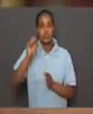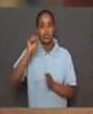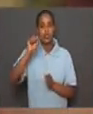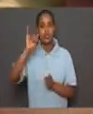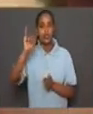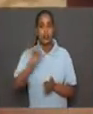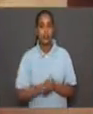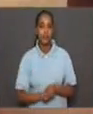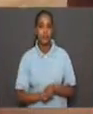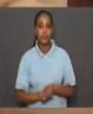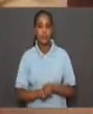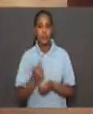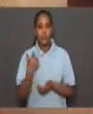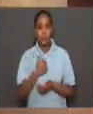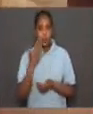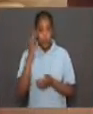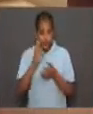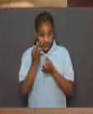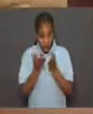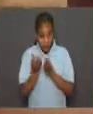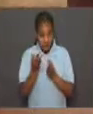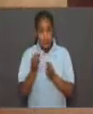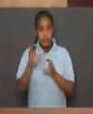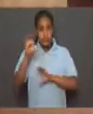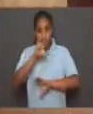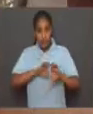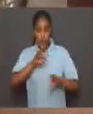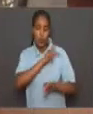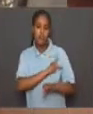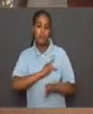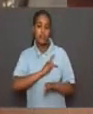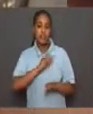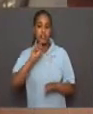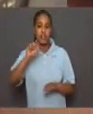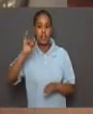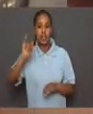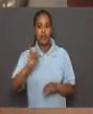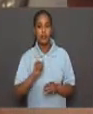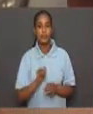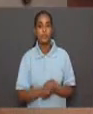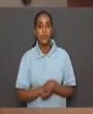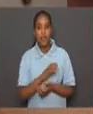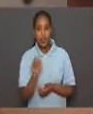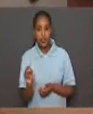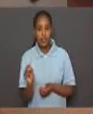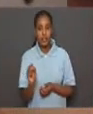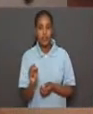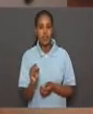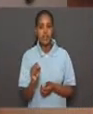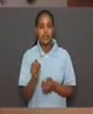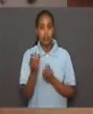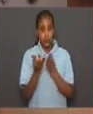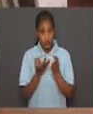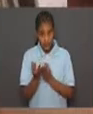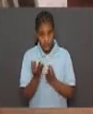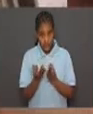silicon. We will explain the chemical properties of silicon, and we will